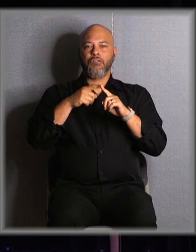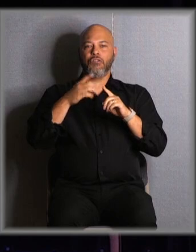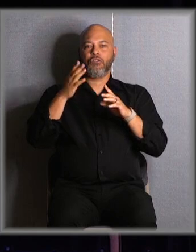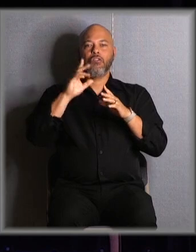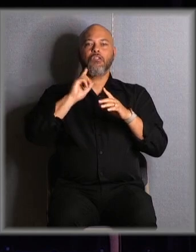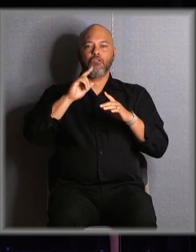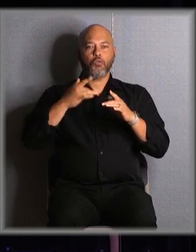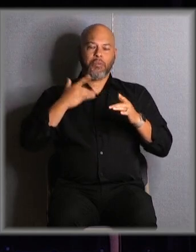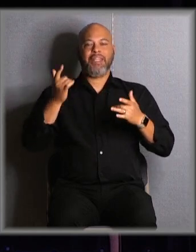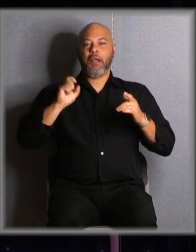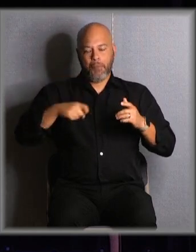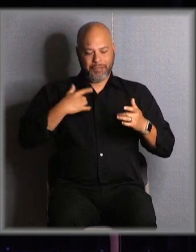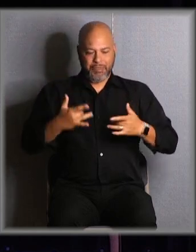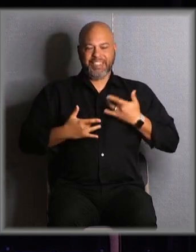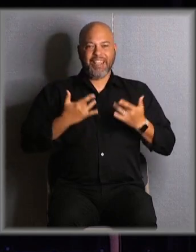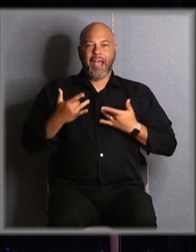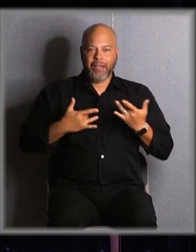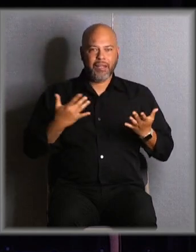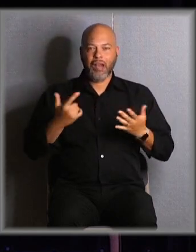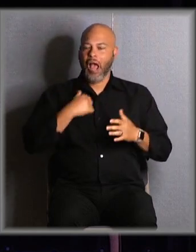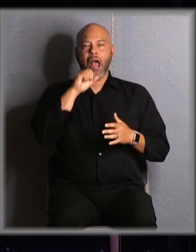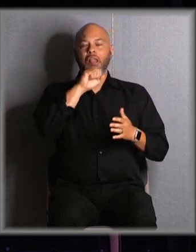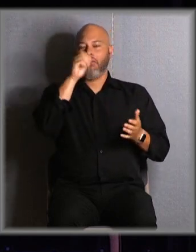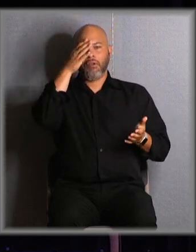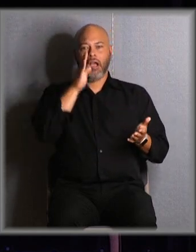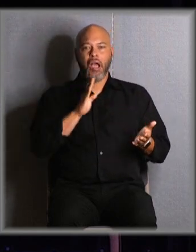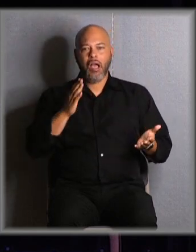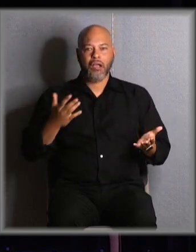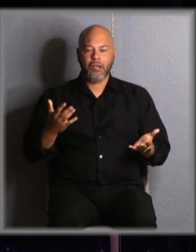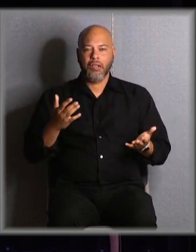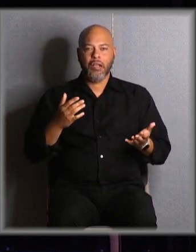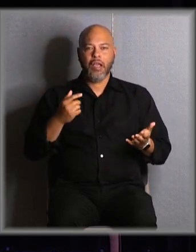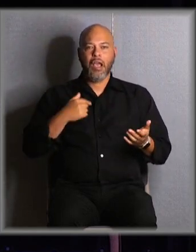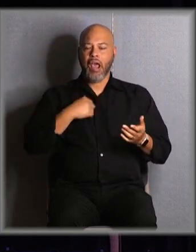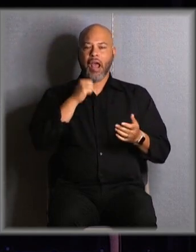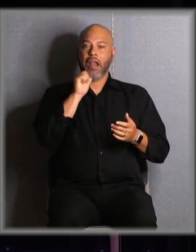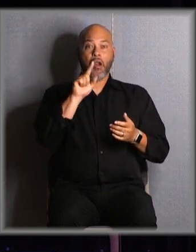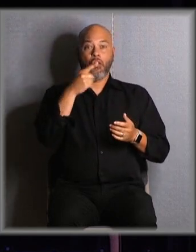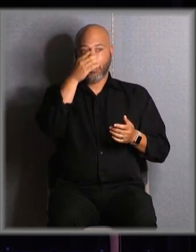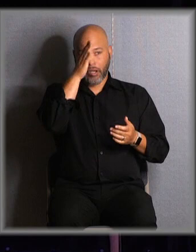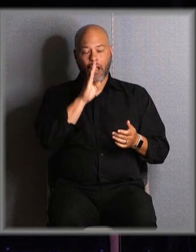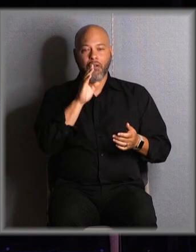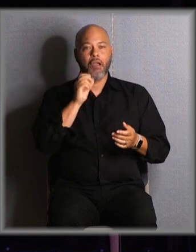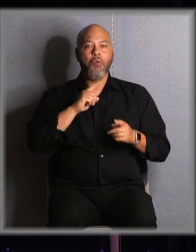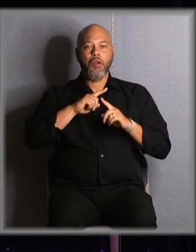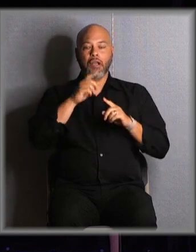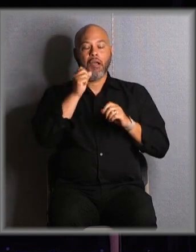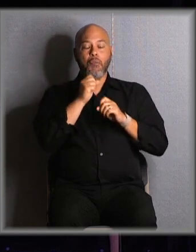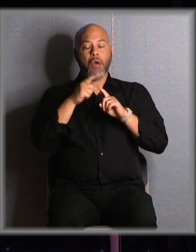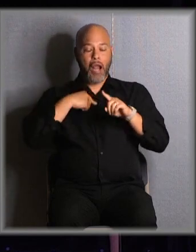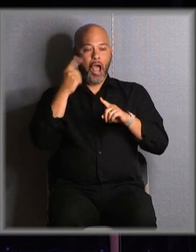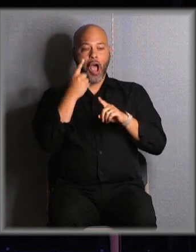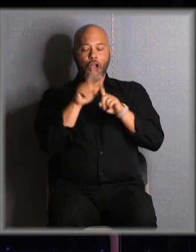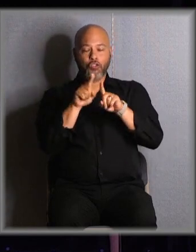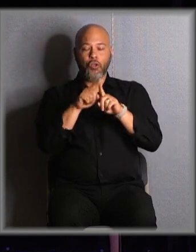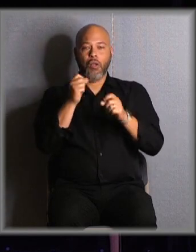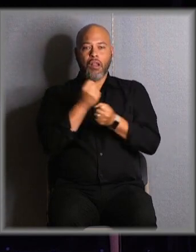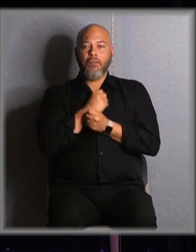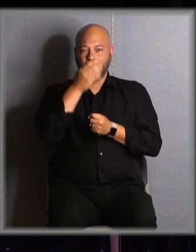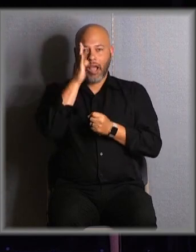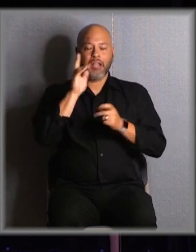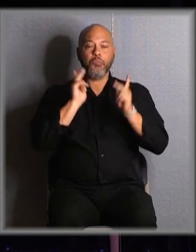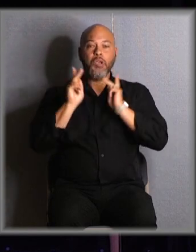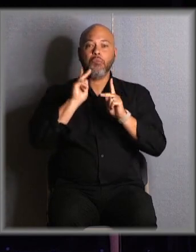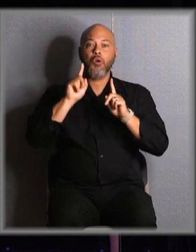be excited. Amen. I love God. And I not only do I love God, but I love God's people. So when I was in